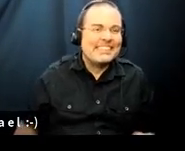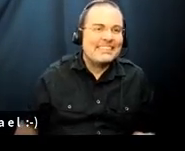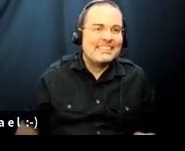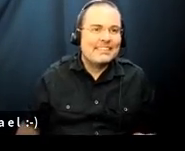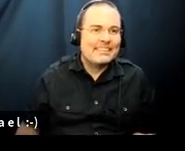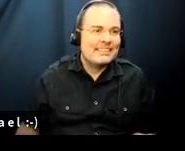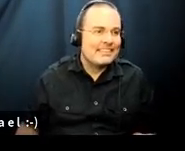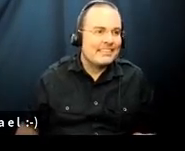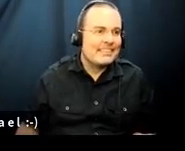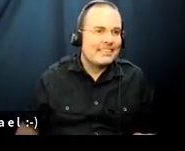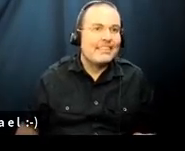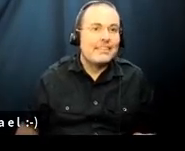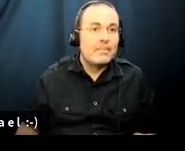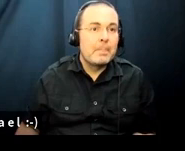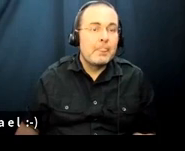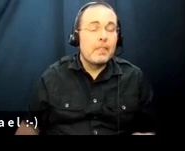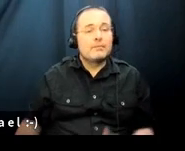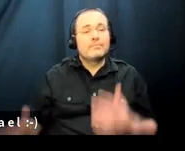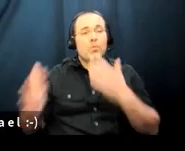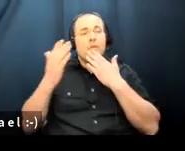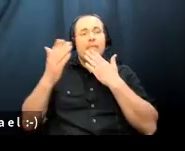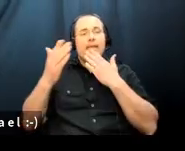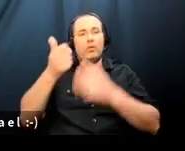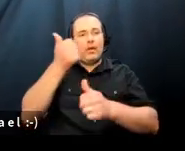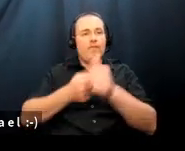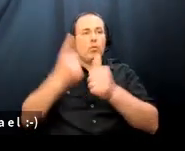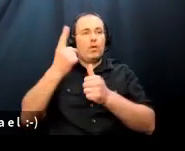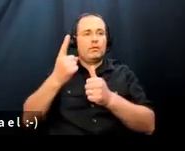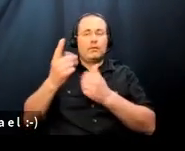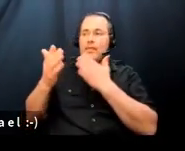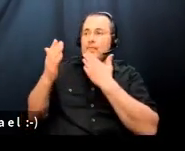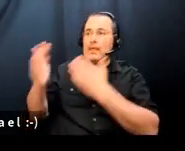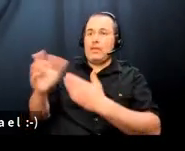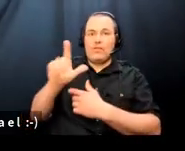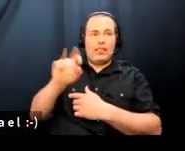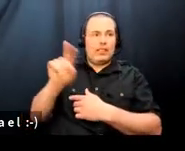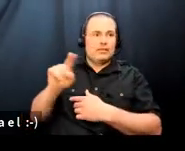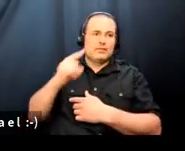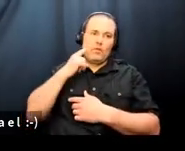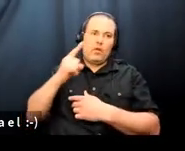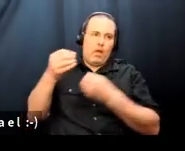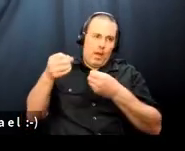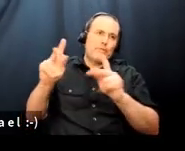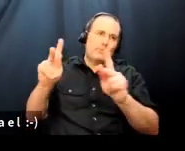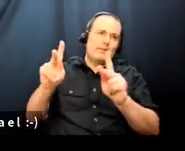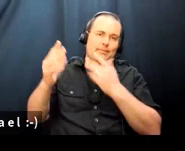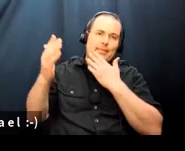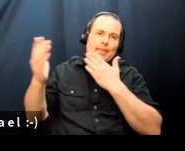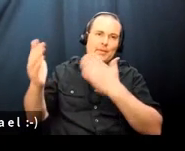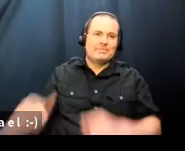Well, thank you, everybody. And, thank you, Liz, for the opportunity.